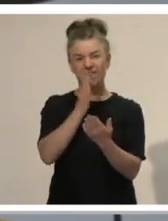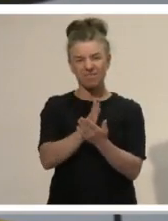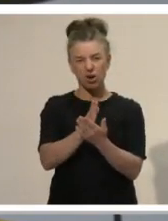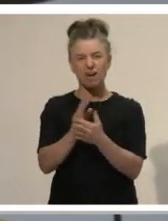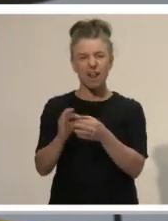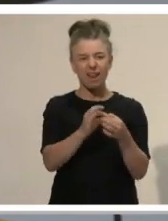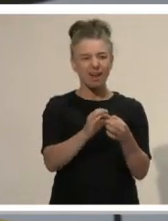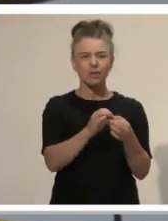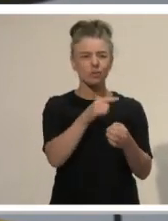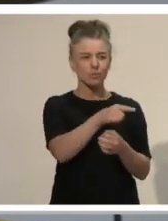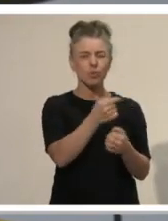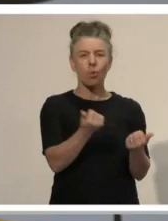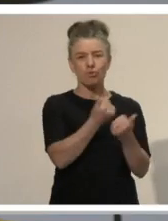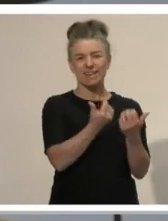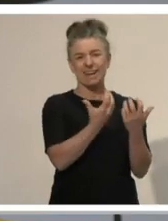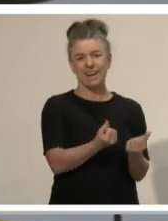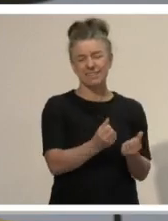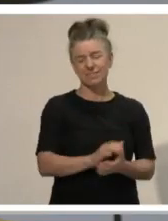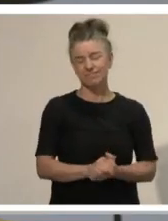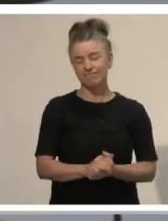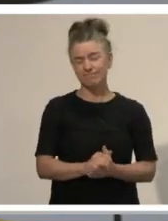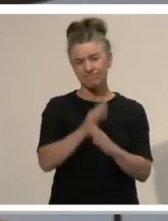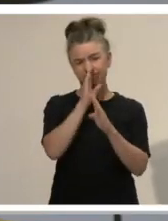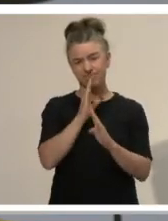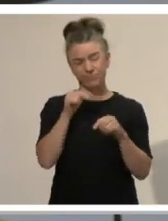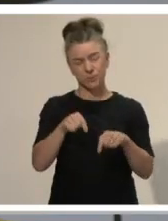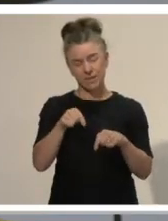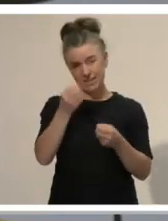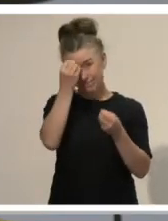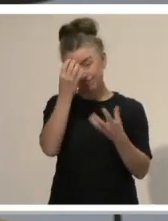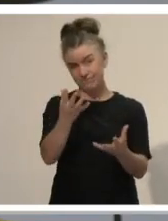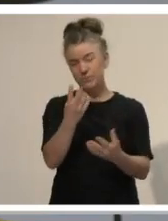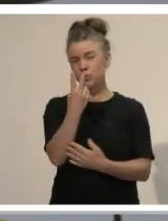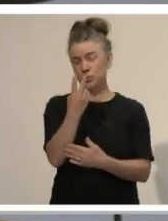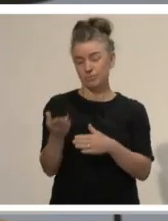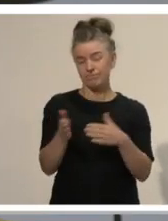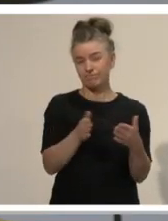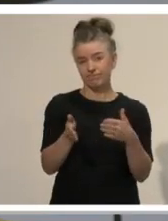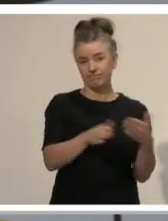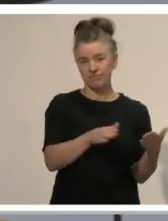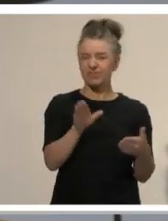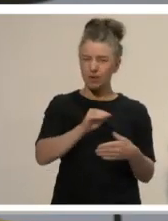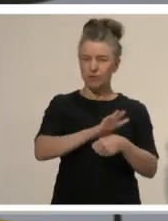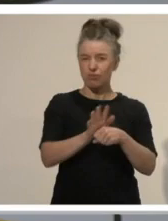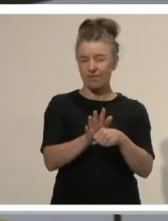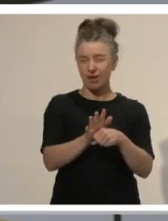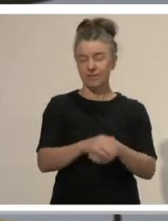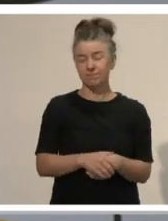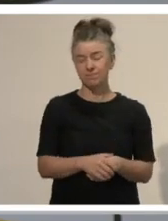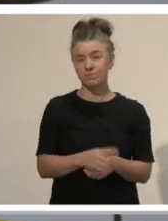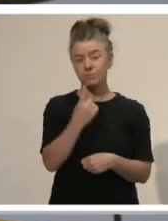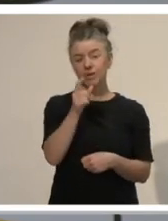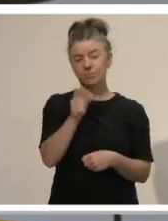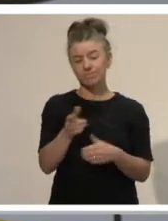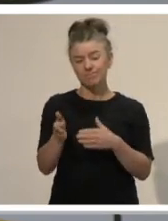cases. Sadly, today I have 2 further deaths to report as a result of COVID-19 infection. A patient has died